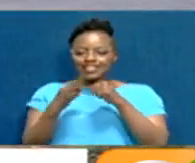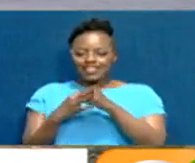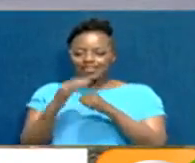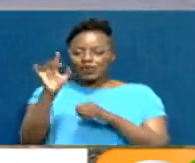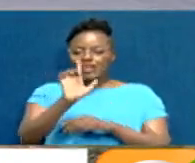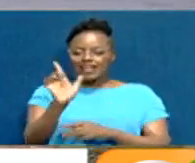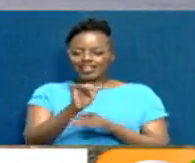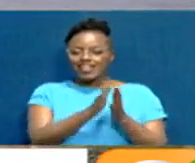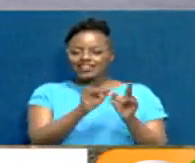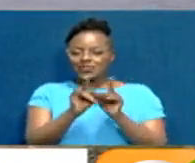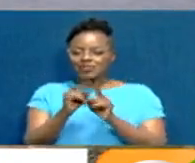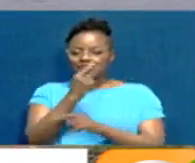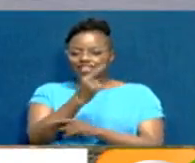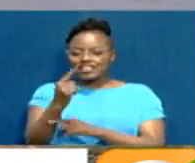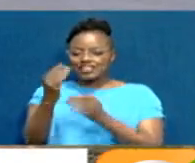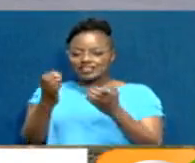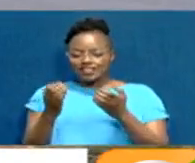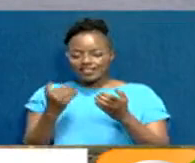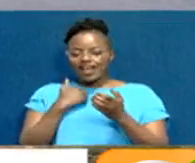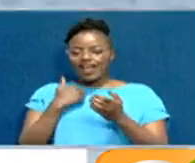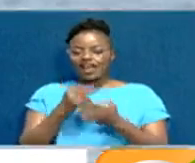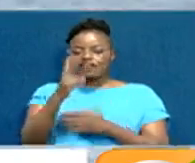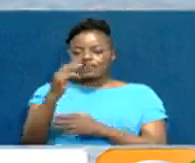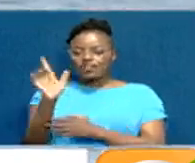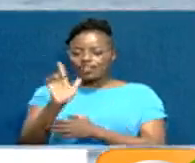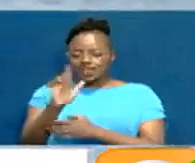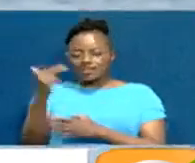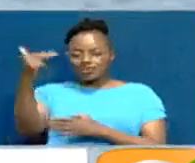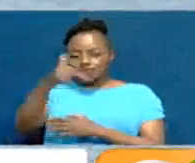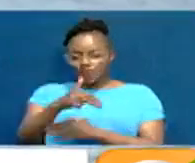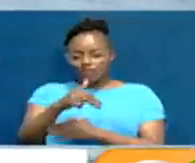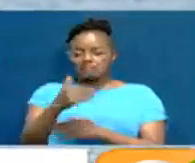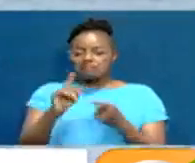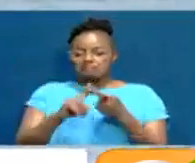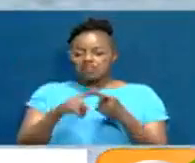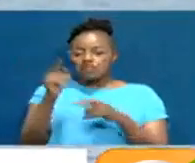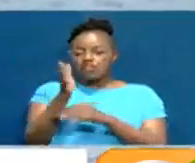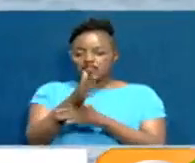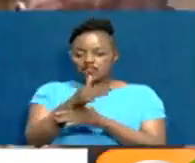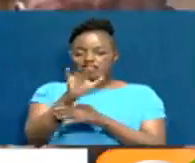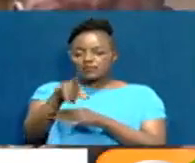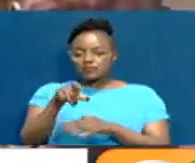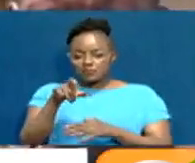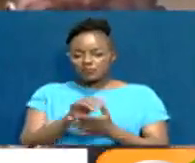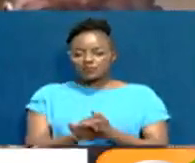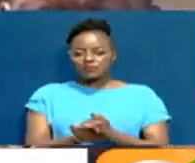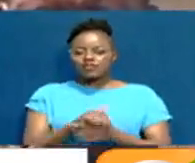litre, and each boat needs at least 20 litres of fuel for one fishing expedition.